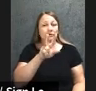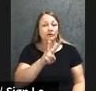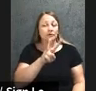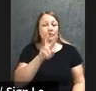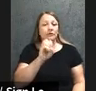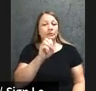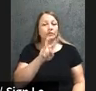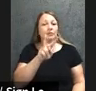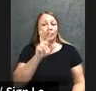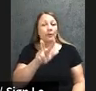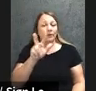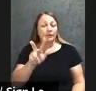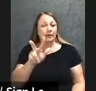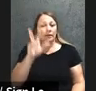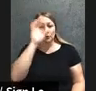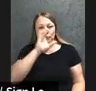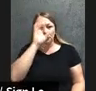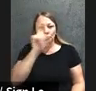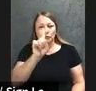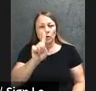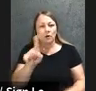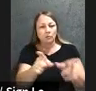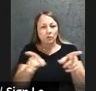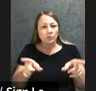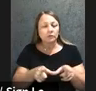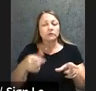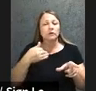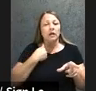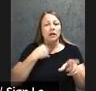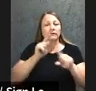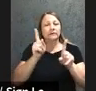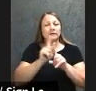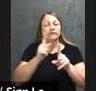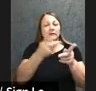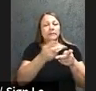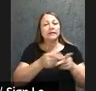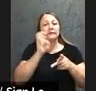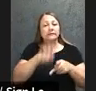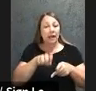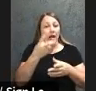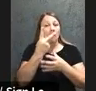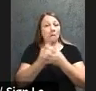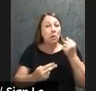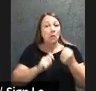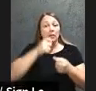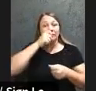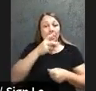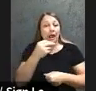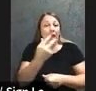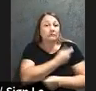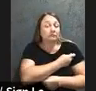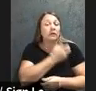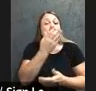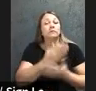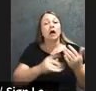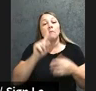1-800-232-0233, to find locations that there are places that do test to treatment where they do both. But there's also just places where